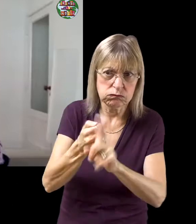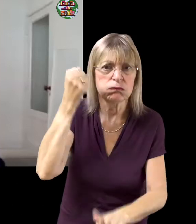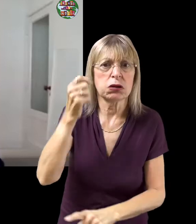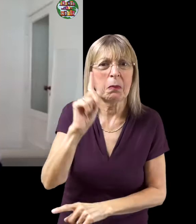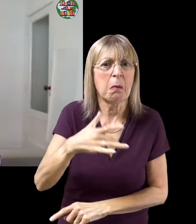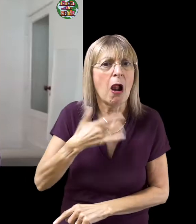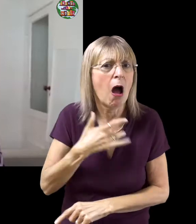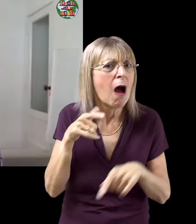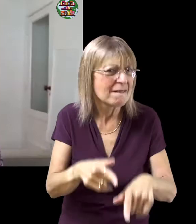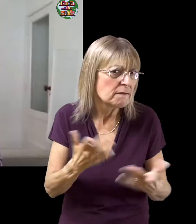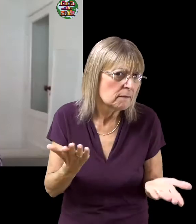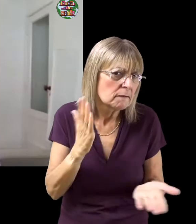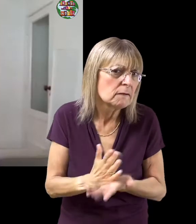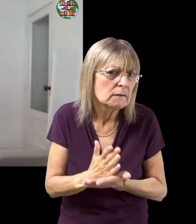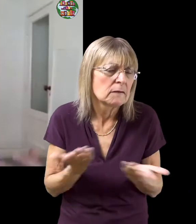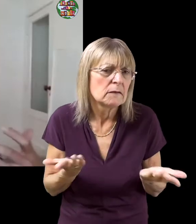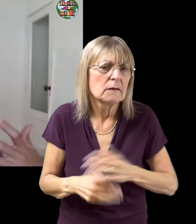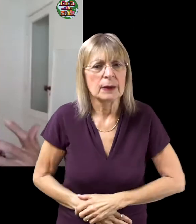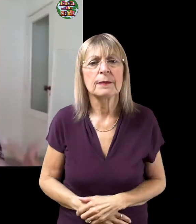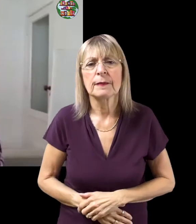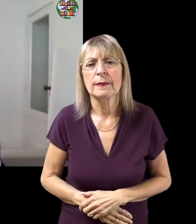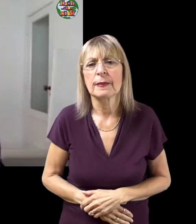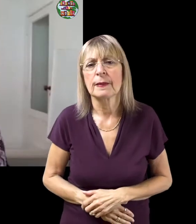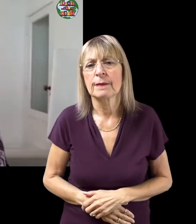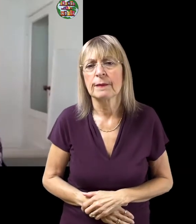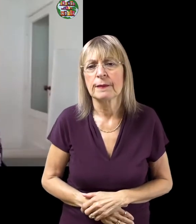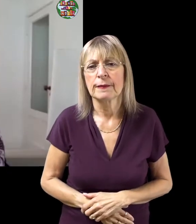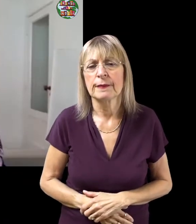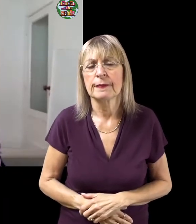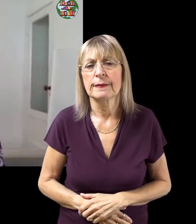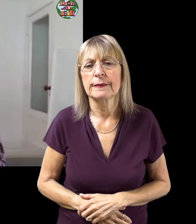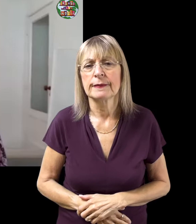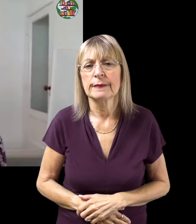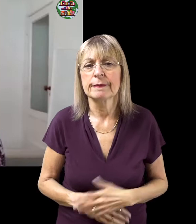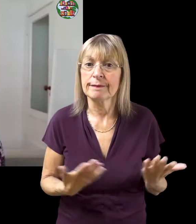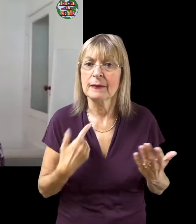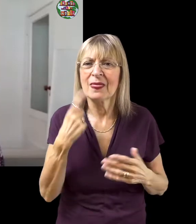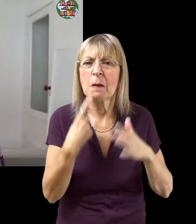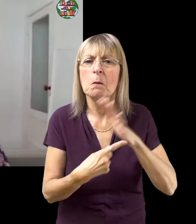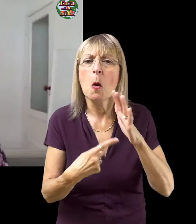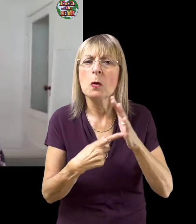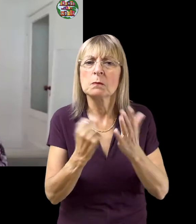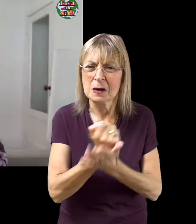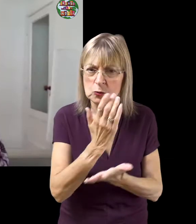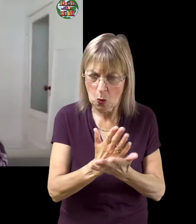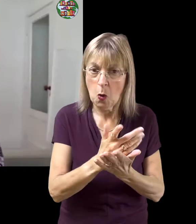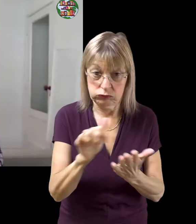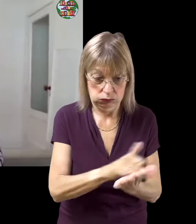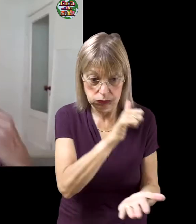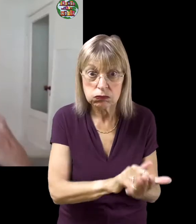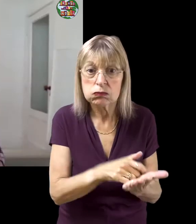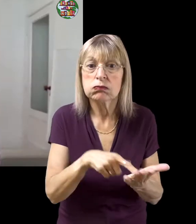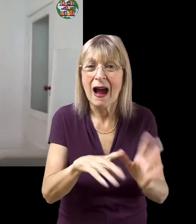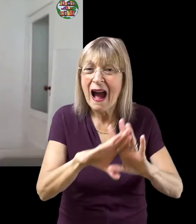epilepsy really exists and is a huge influence on people's lives. And I think it's really important to